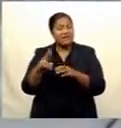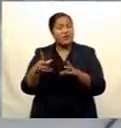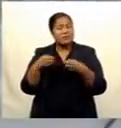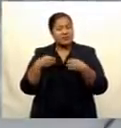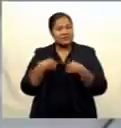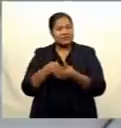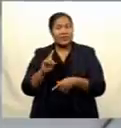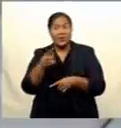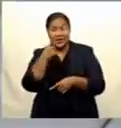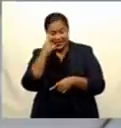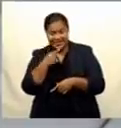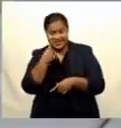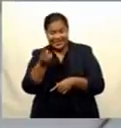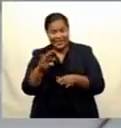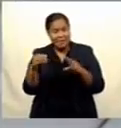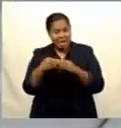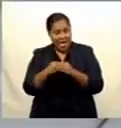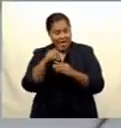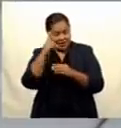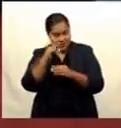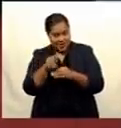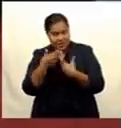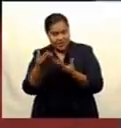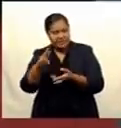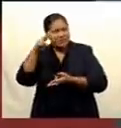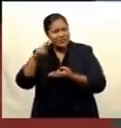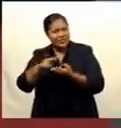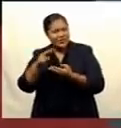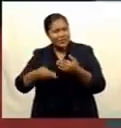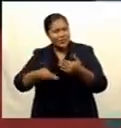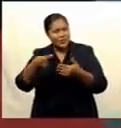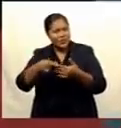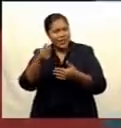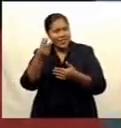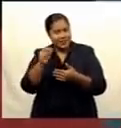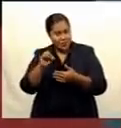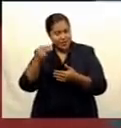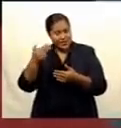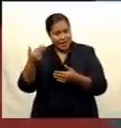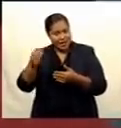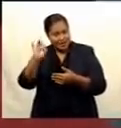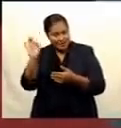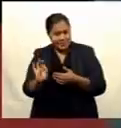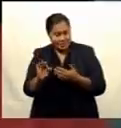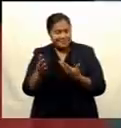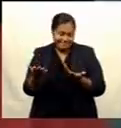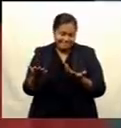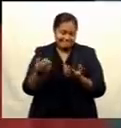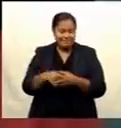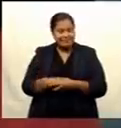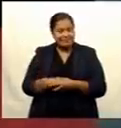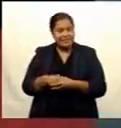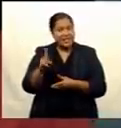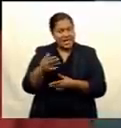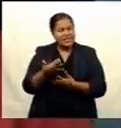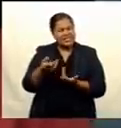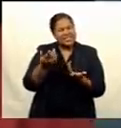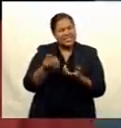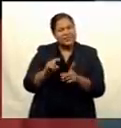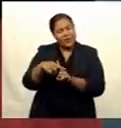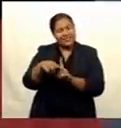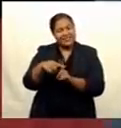the banks can on-lend that at a reduced interest rate of 3.99%, which is, it's positive all the